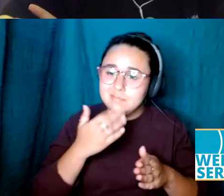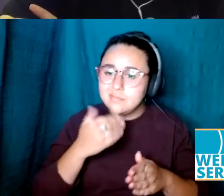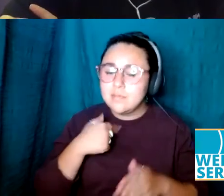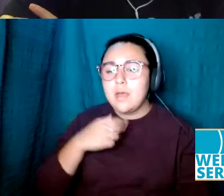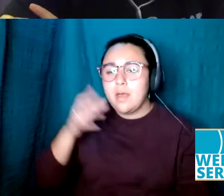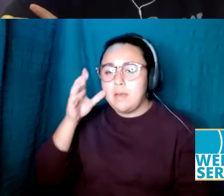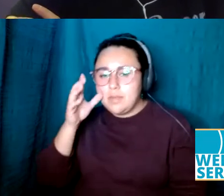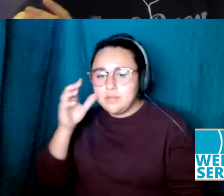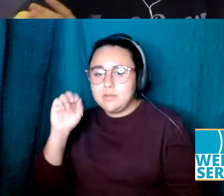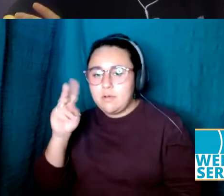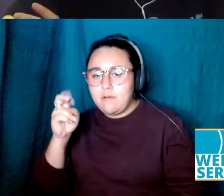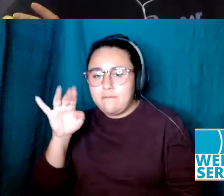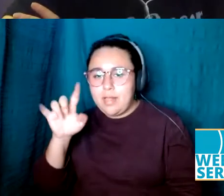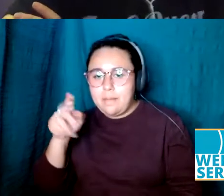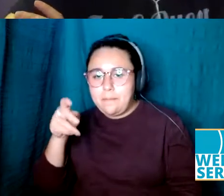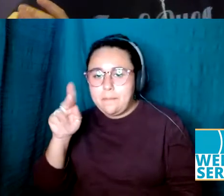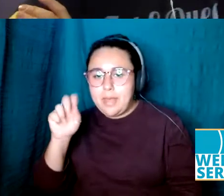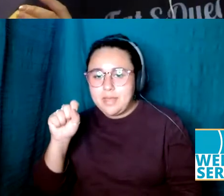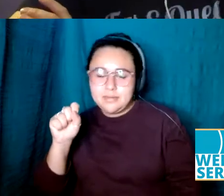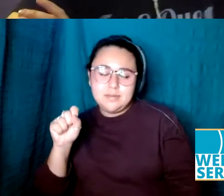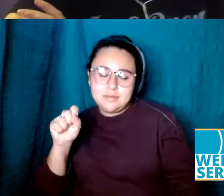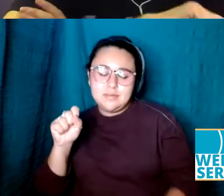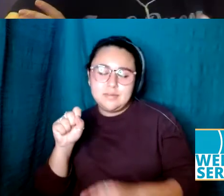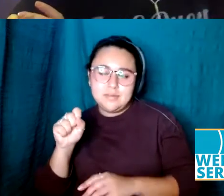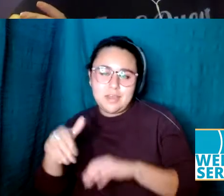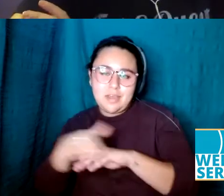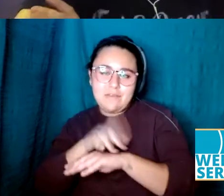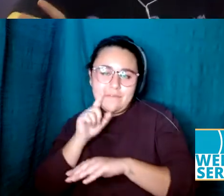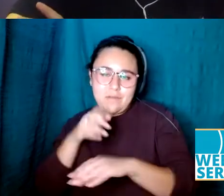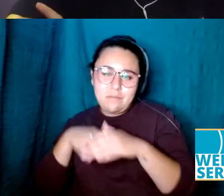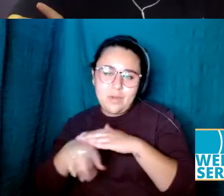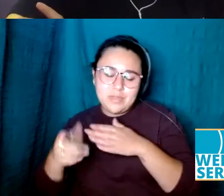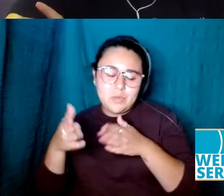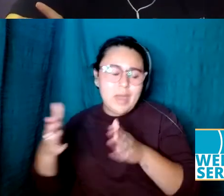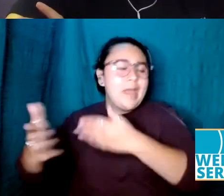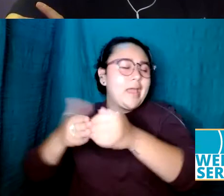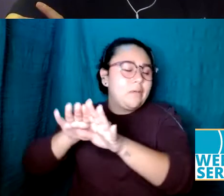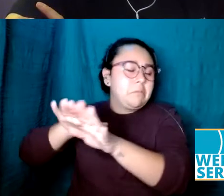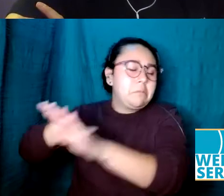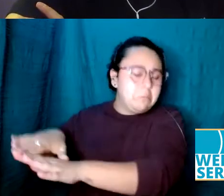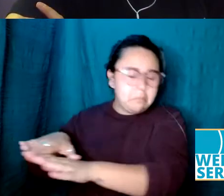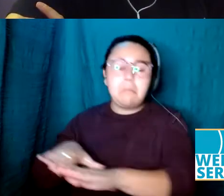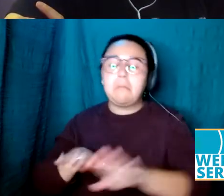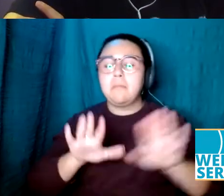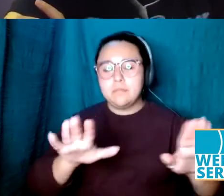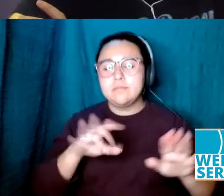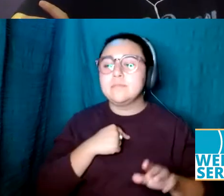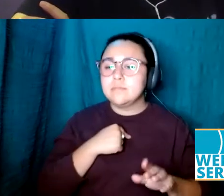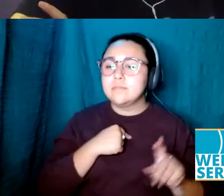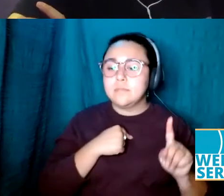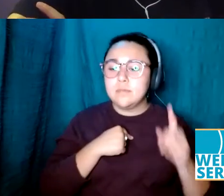Orville Peck's cover of Born This Way a lot today. Sorry about that. Anyways, so I wrote an essay for the